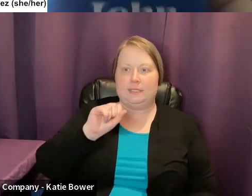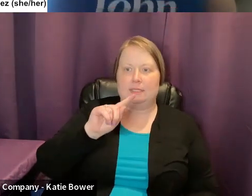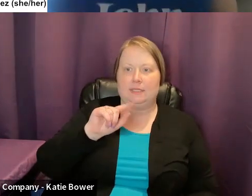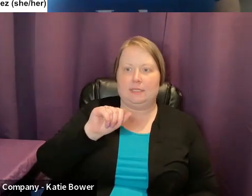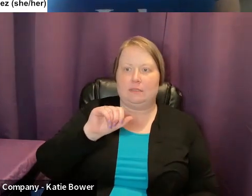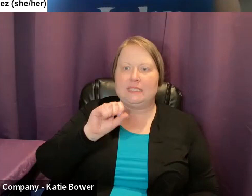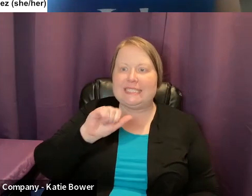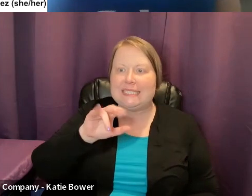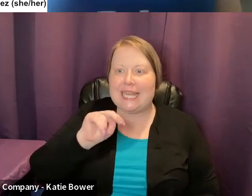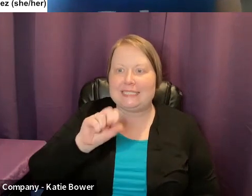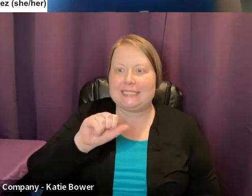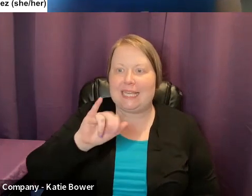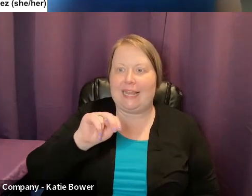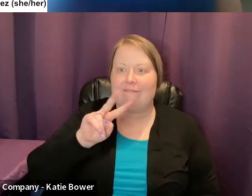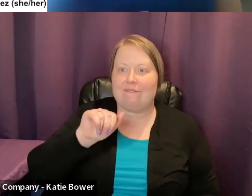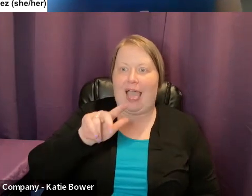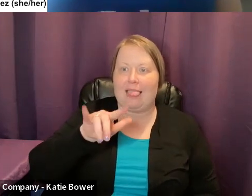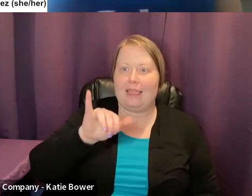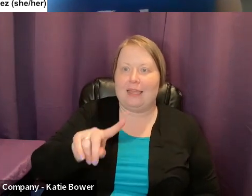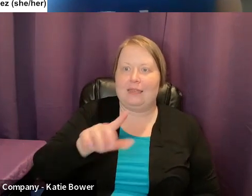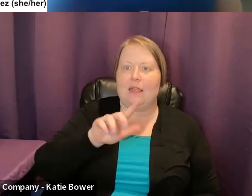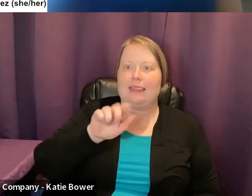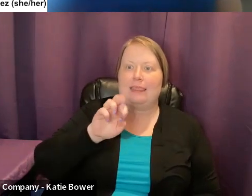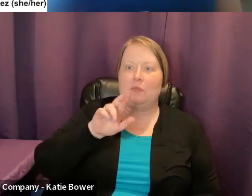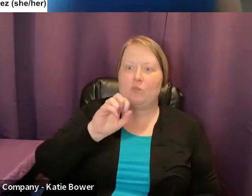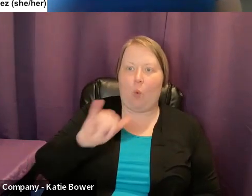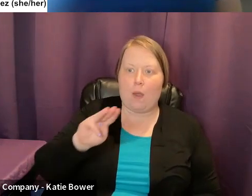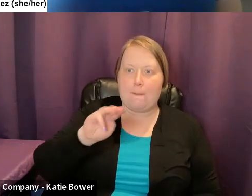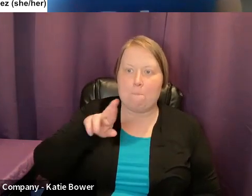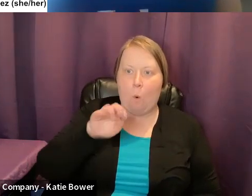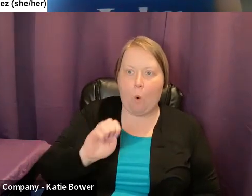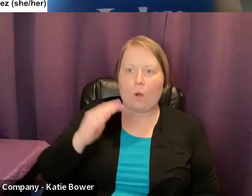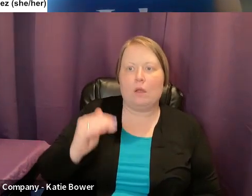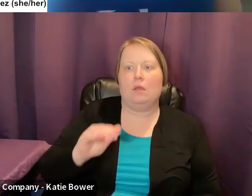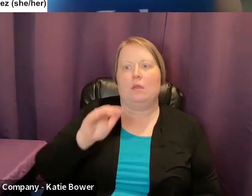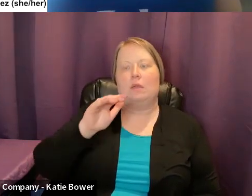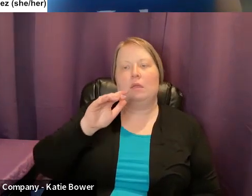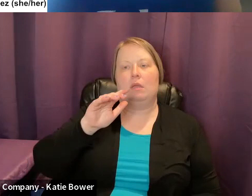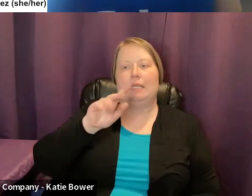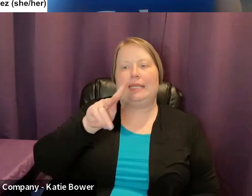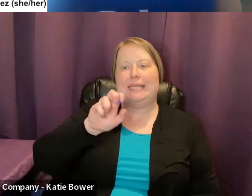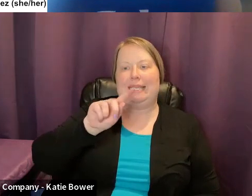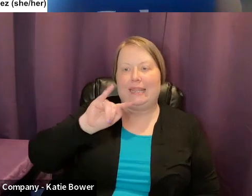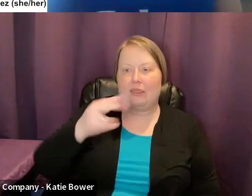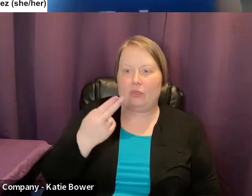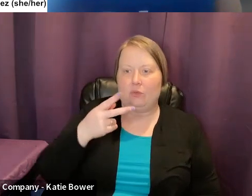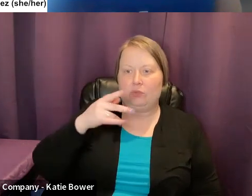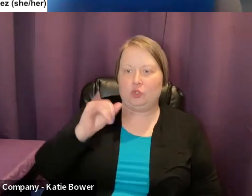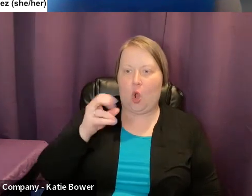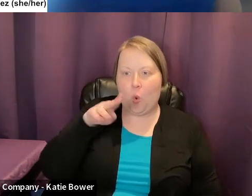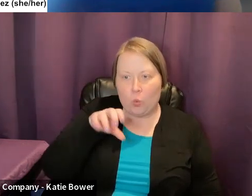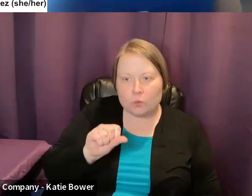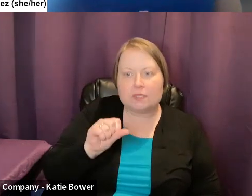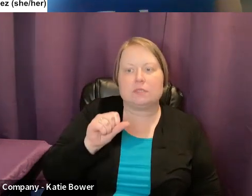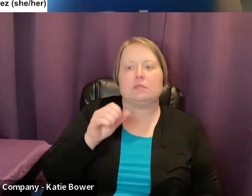Leroy Moore got mentioned also in the chat. Keith Jones, Emmy Award winner for soundtrack. So thank